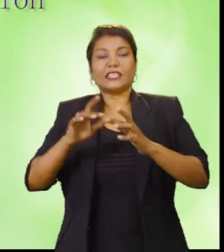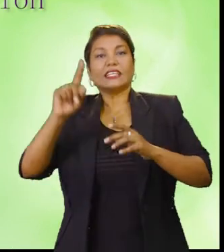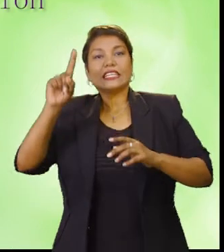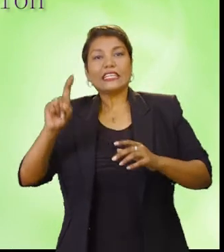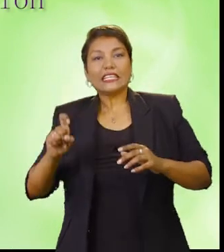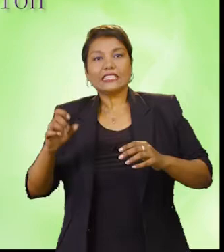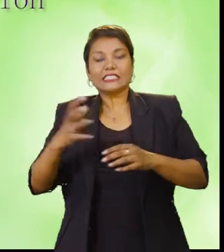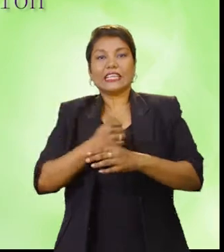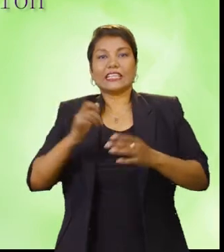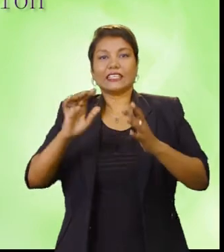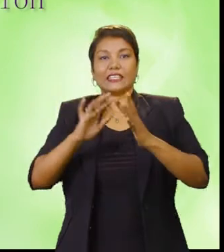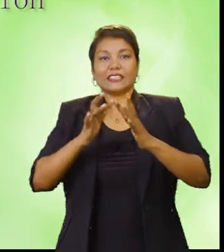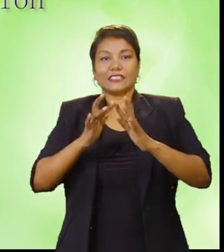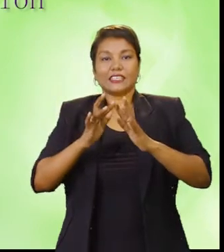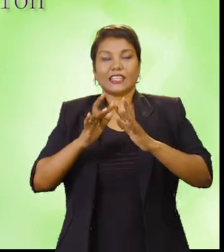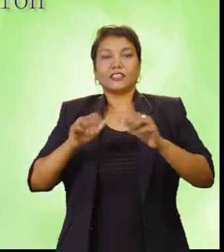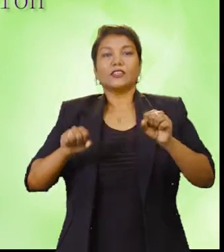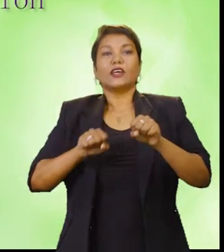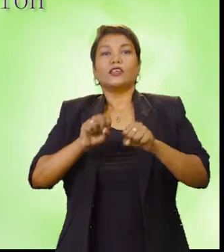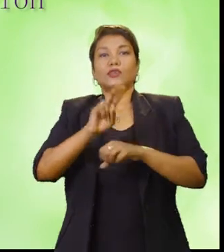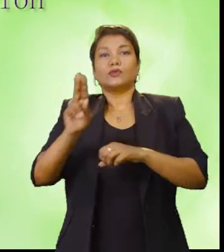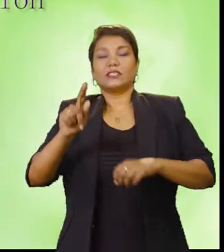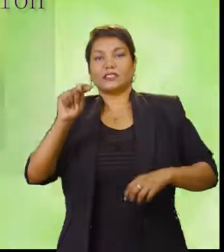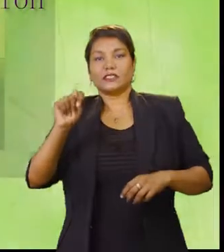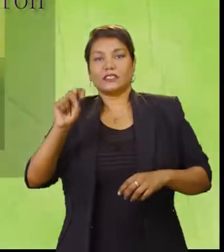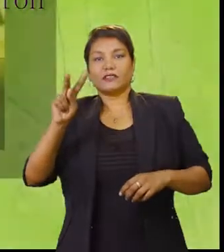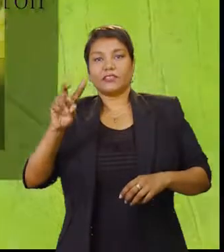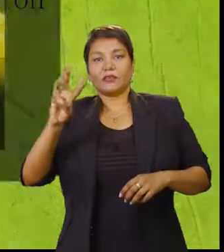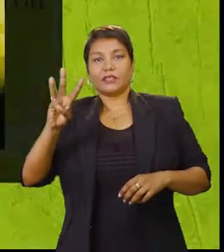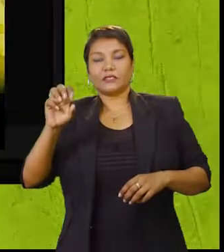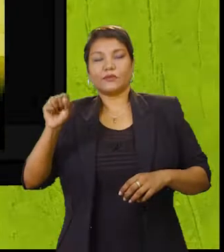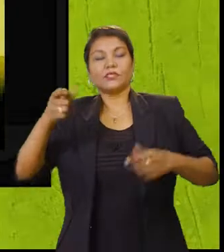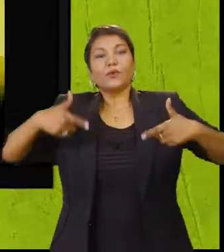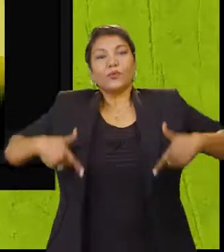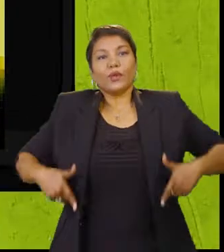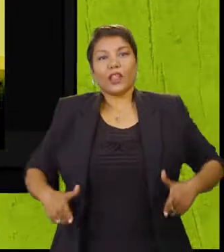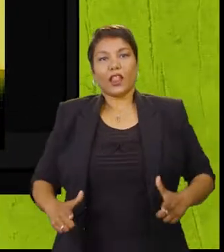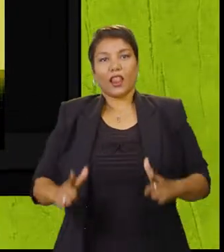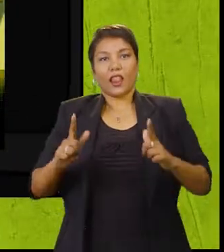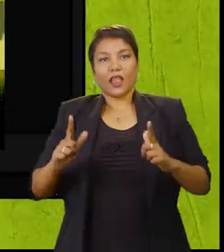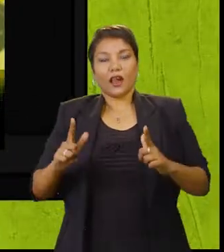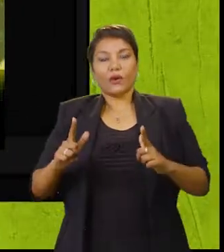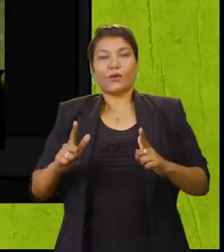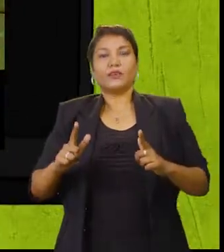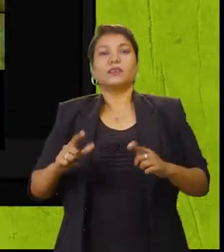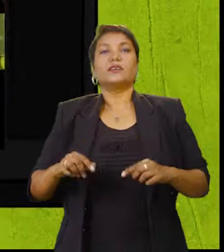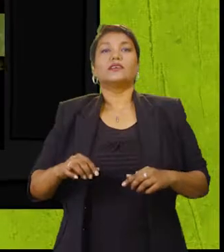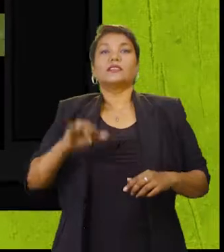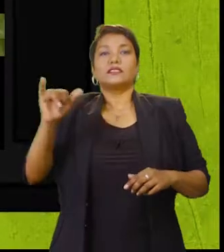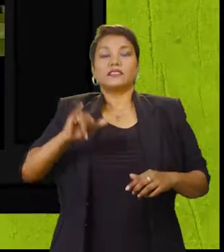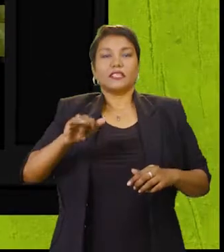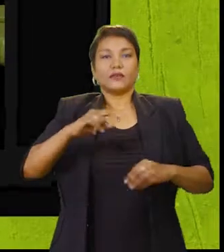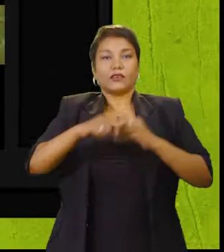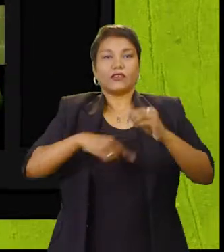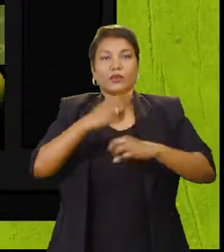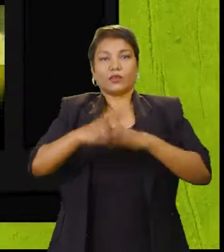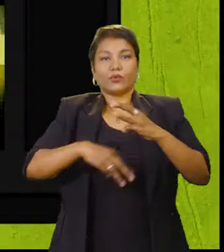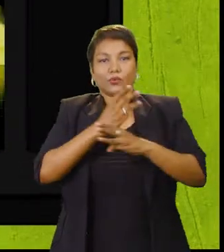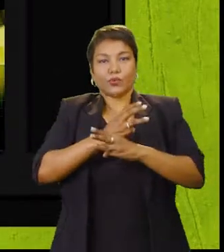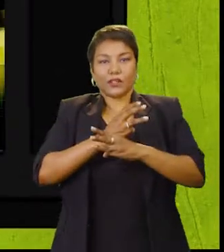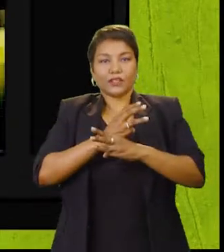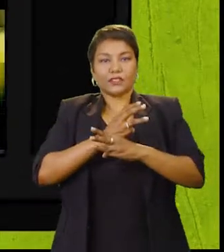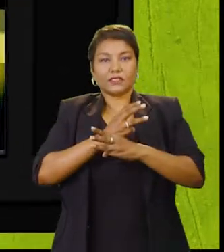connectivity as well as ubiquitous mobility. The growing search worldwide for more spectrum to facilitate